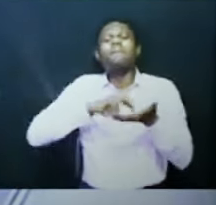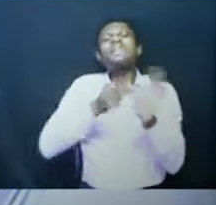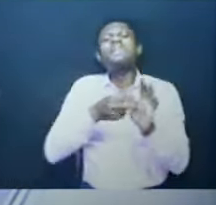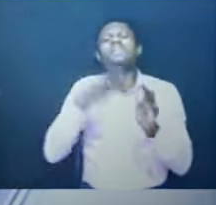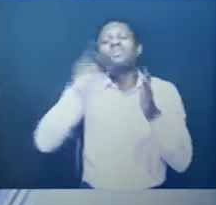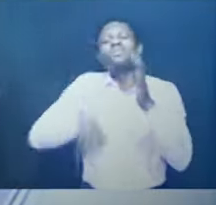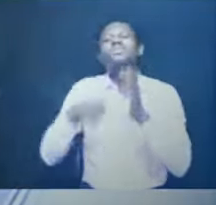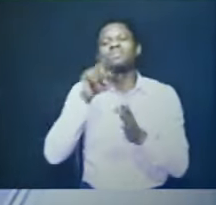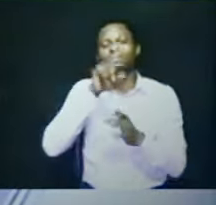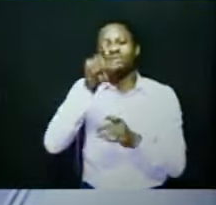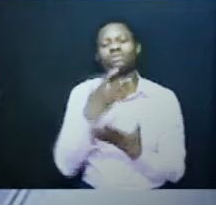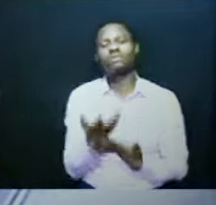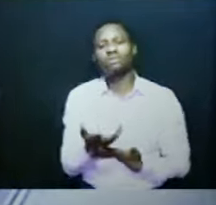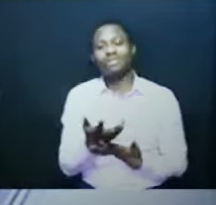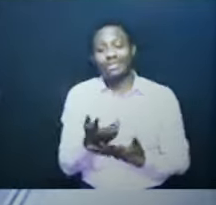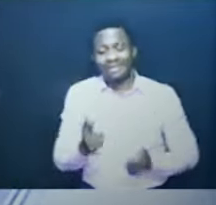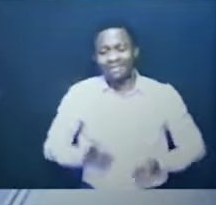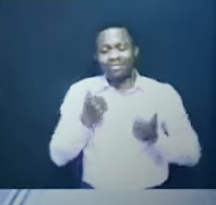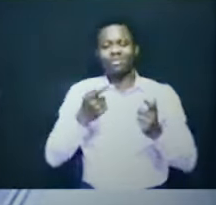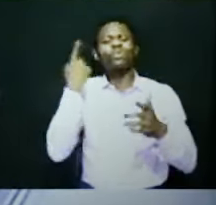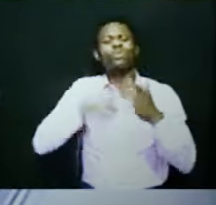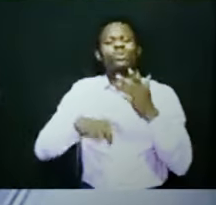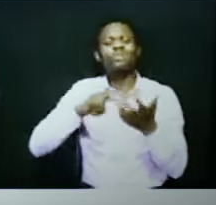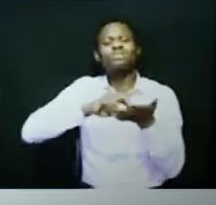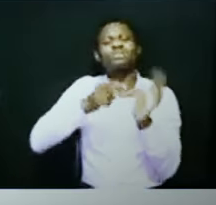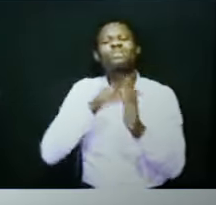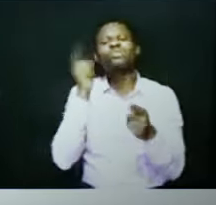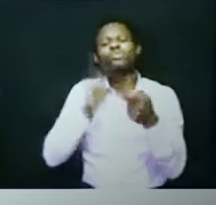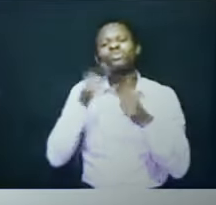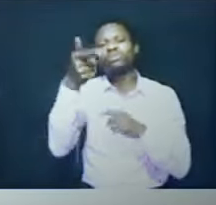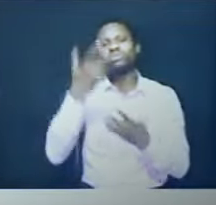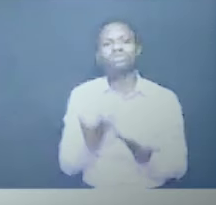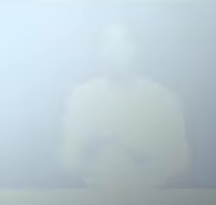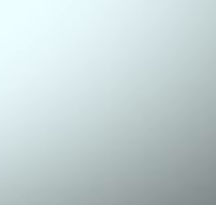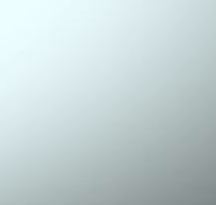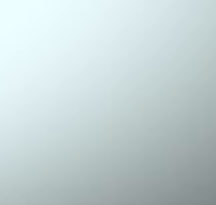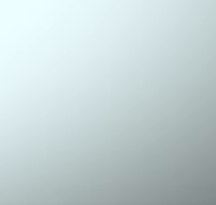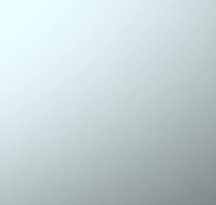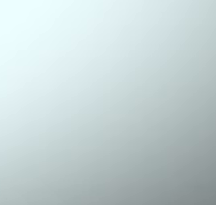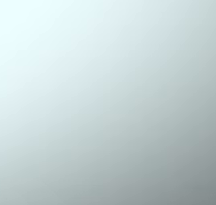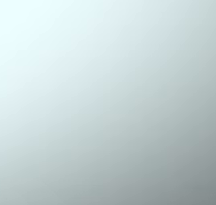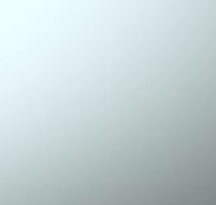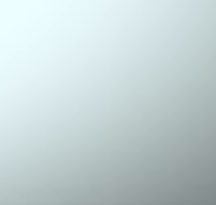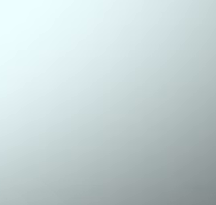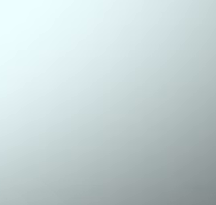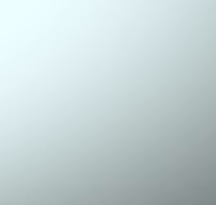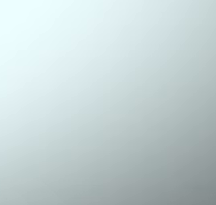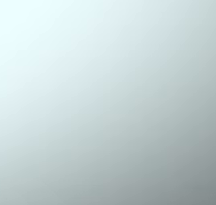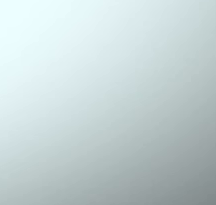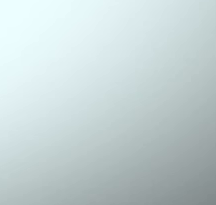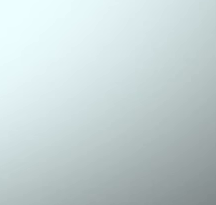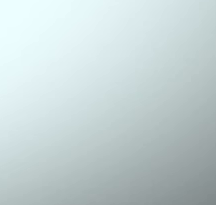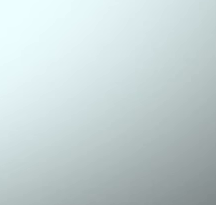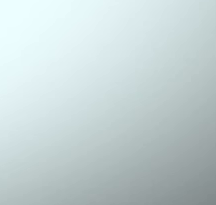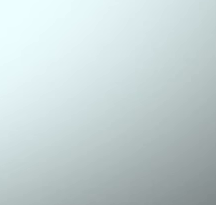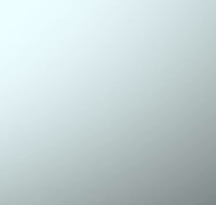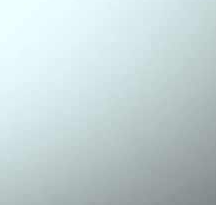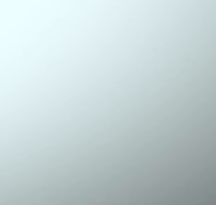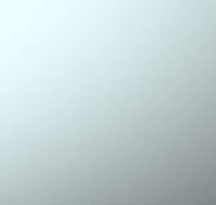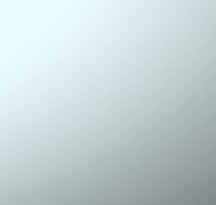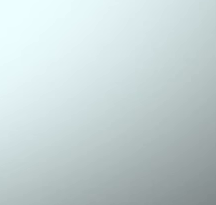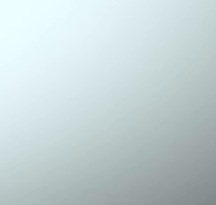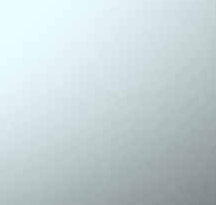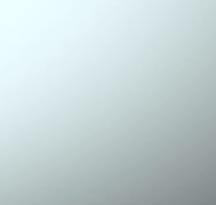What you see? What does living mean to you? What you see? Because I've just said that not dying doesn't mean much.